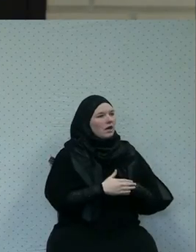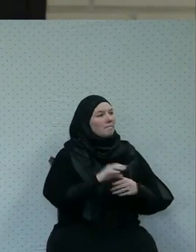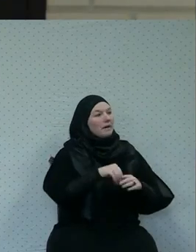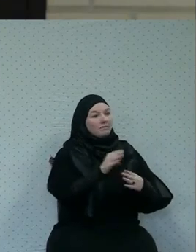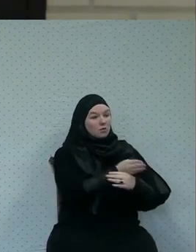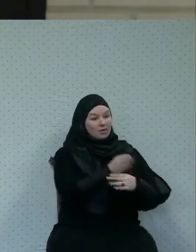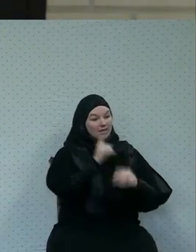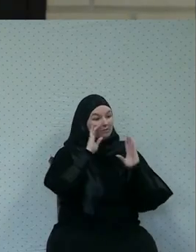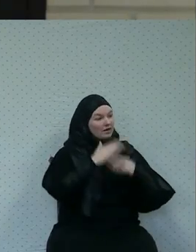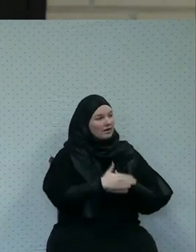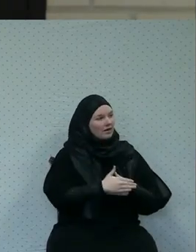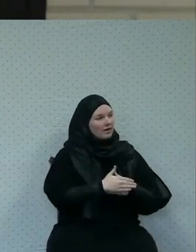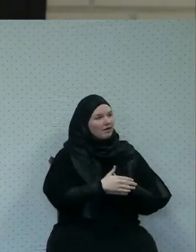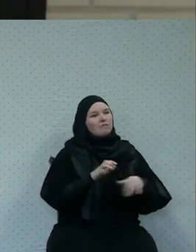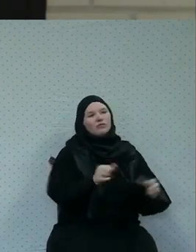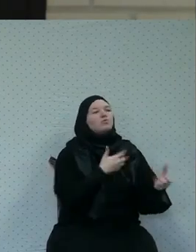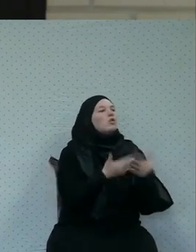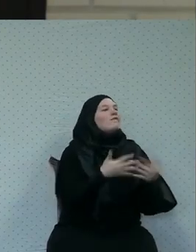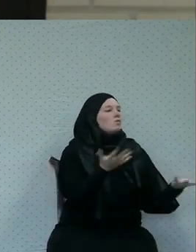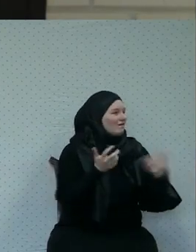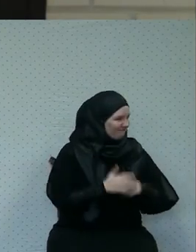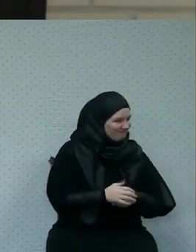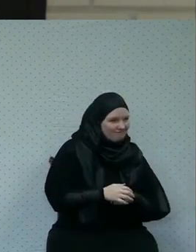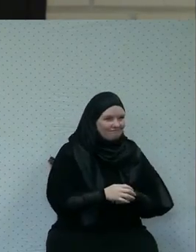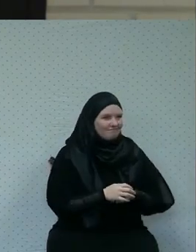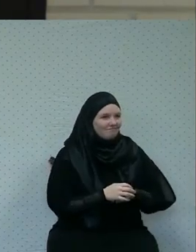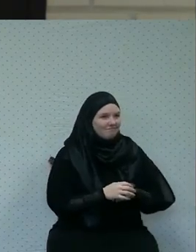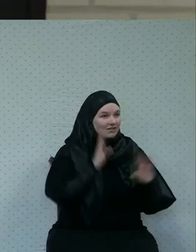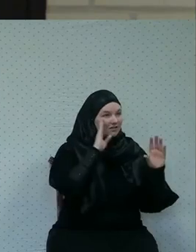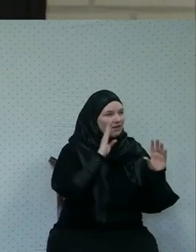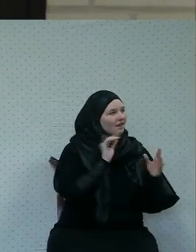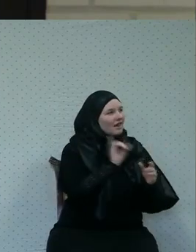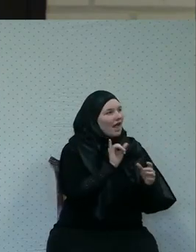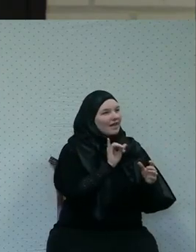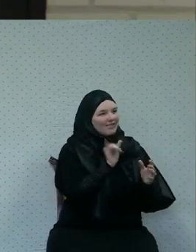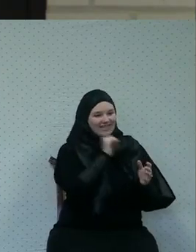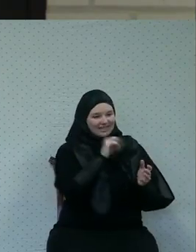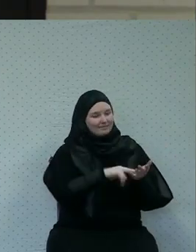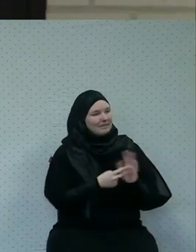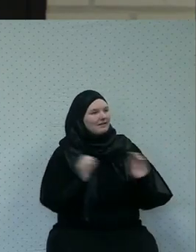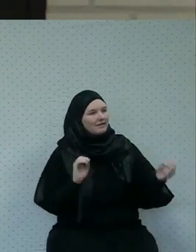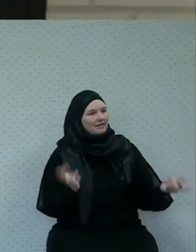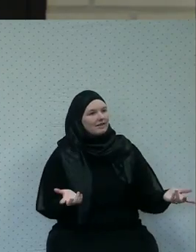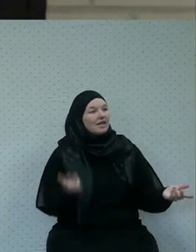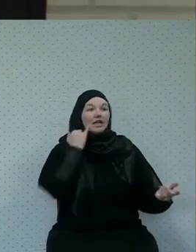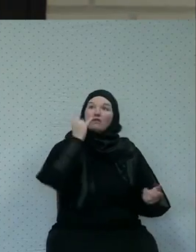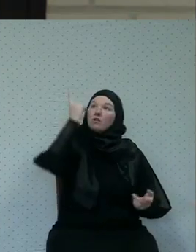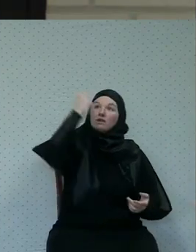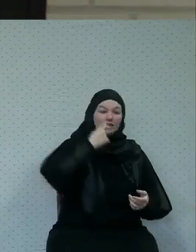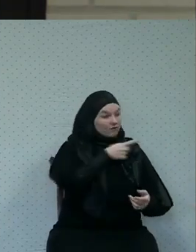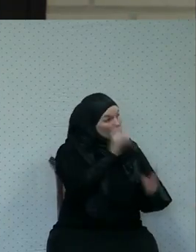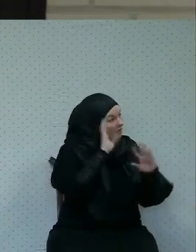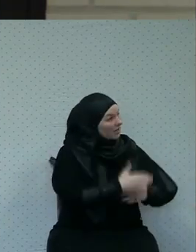between the prayer, I'm going to do anything else. As if the rule doesn't matter. Allah said, if you